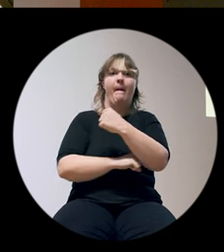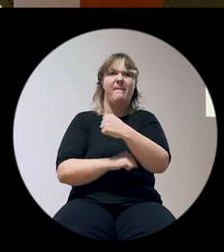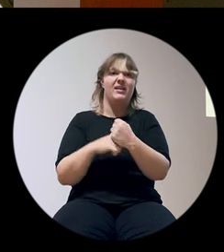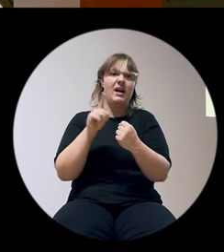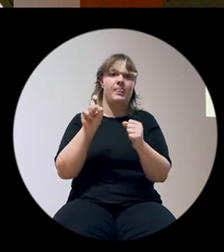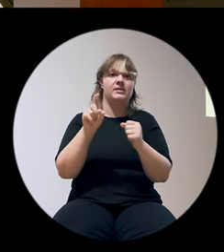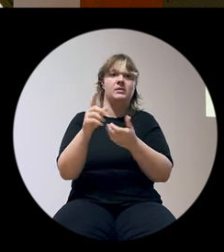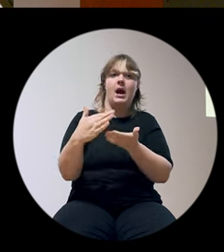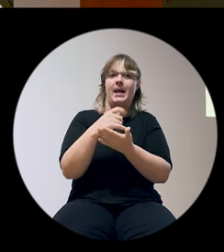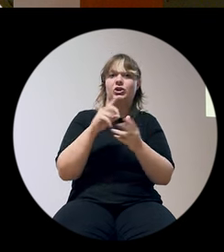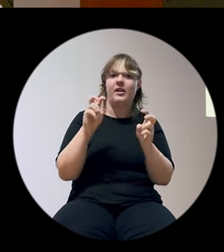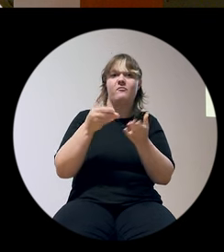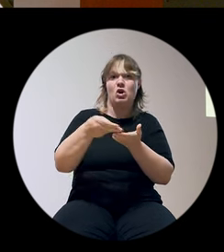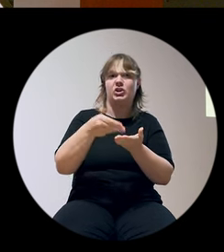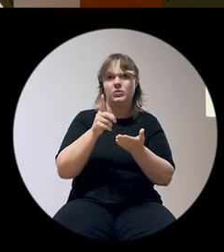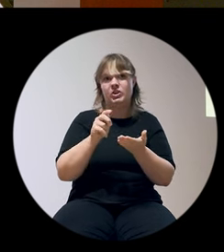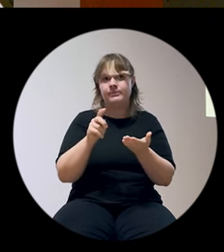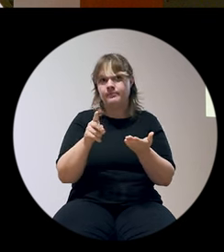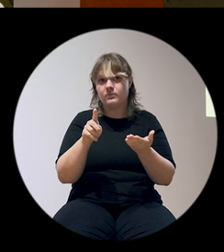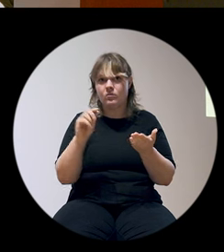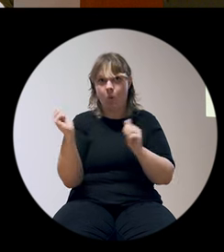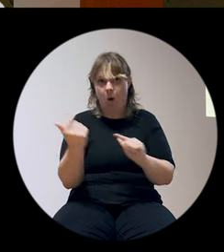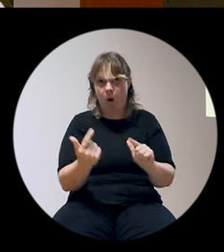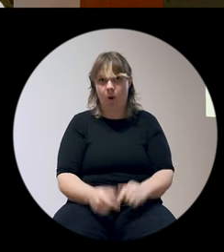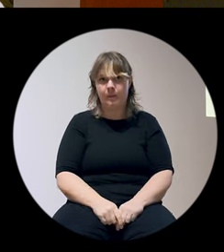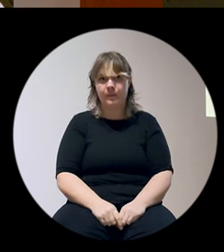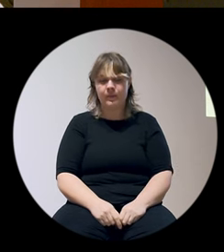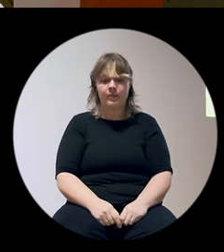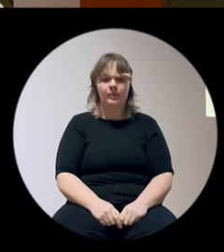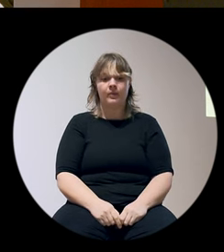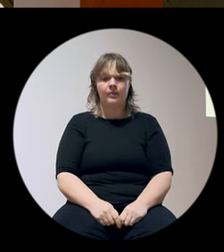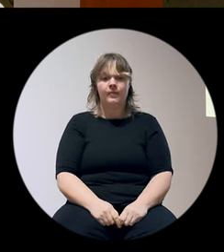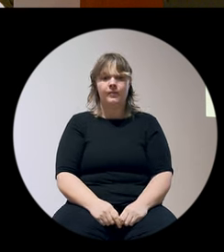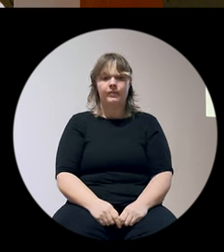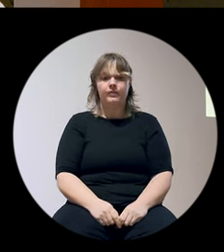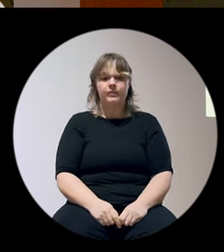purchase, which is nearly all of them. They're more than that.